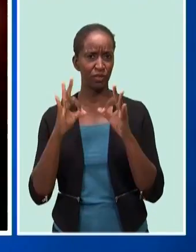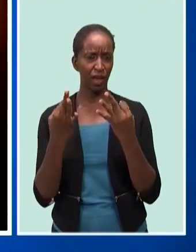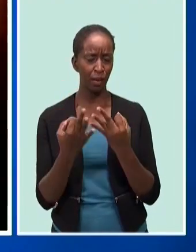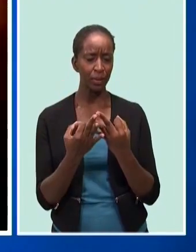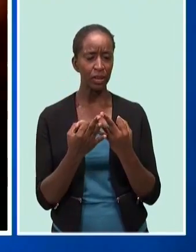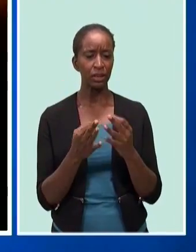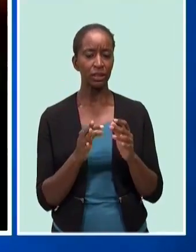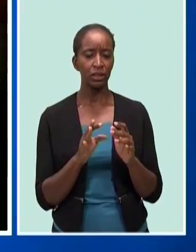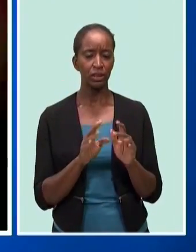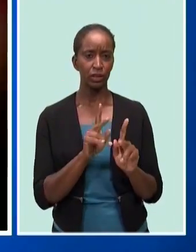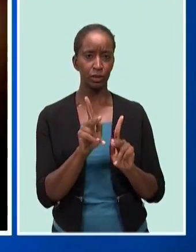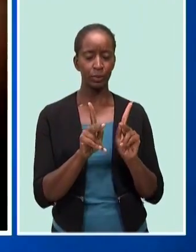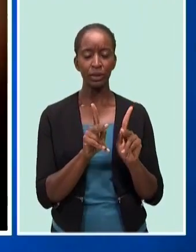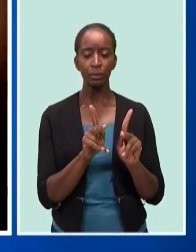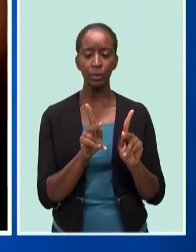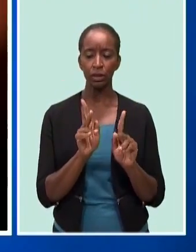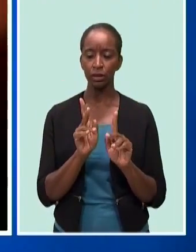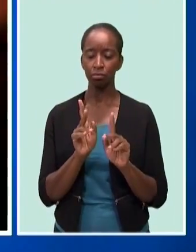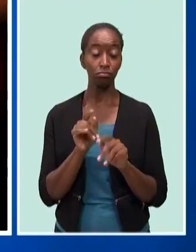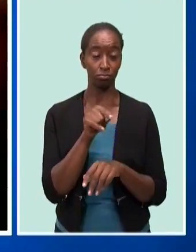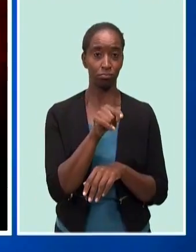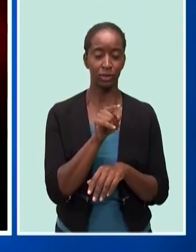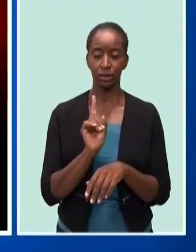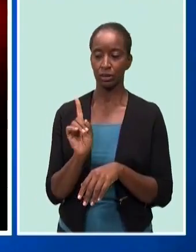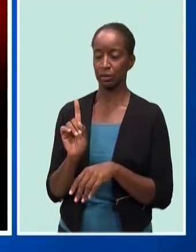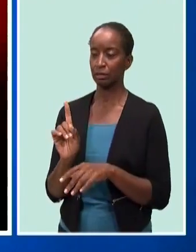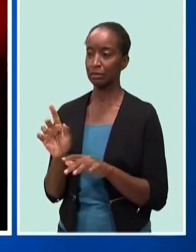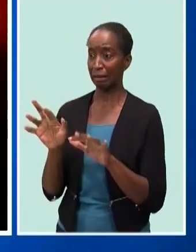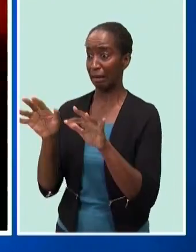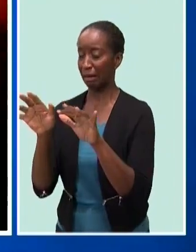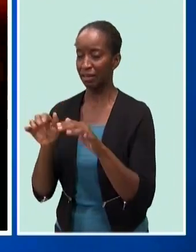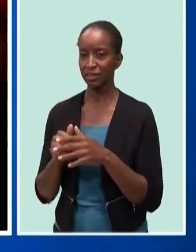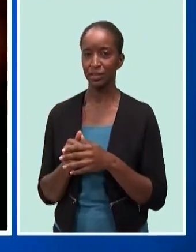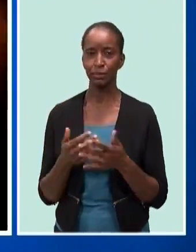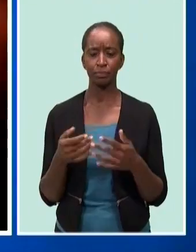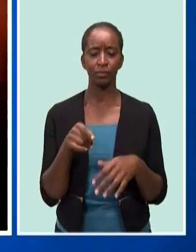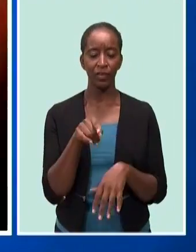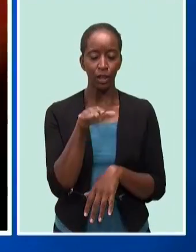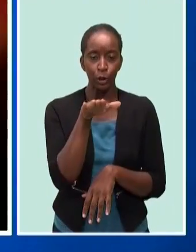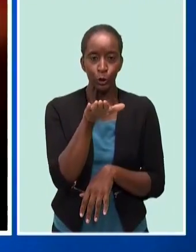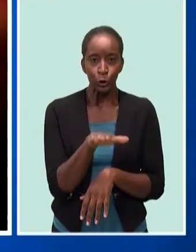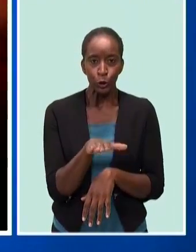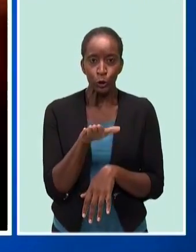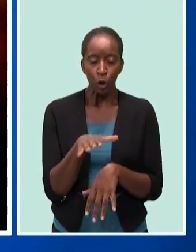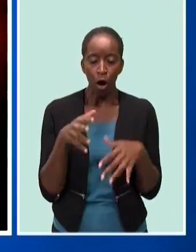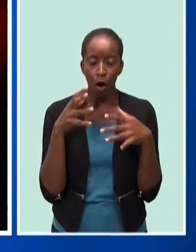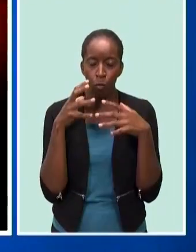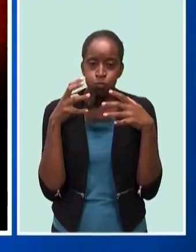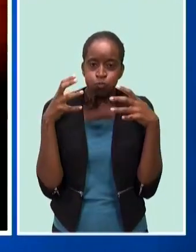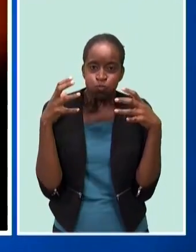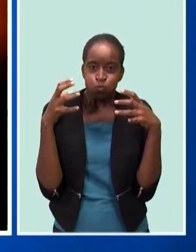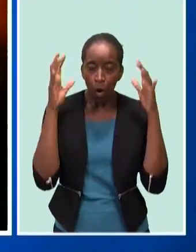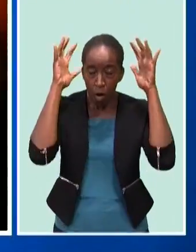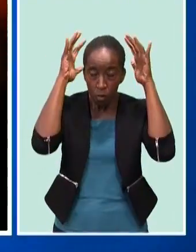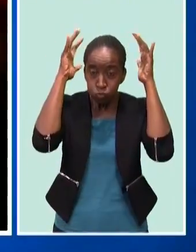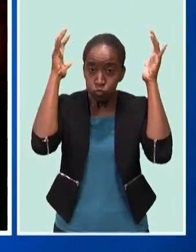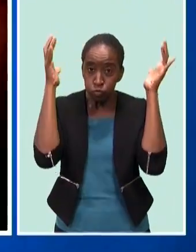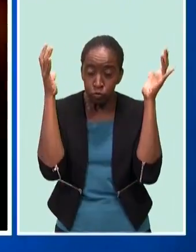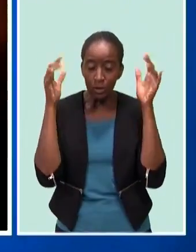I don't care about this. I didn't get thank you. That's okay. We sent him on the way, but I wasn't a fan of John McCain. So now what we could say